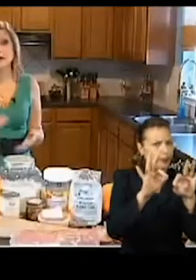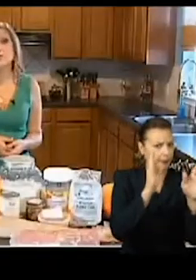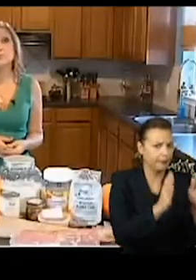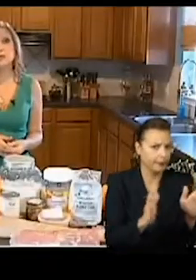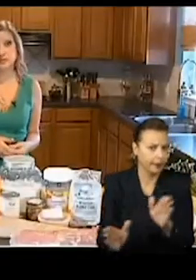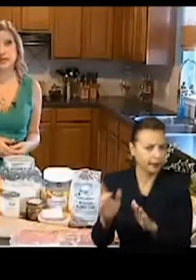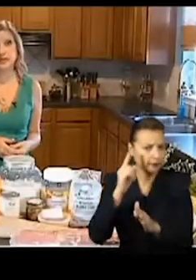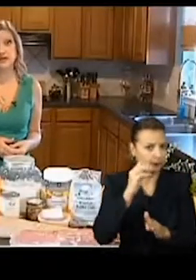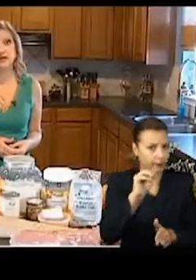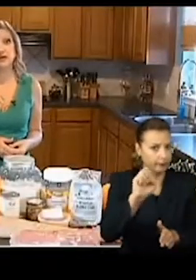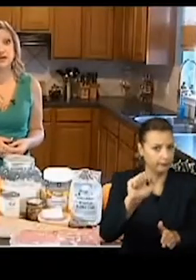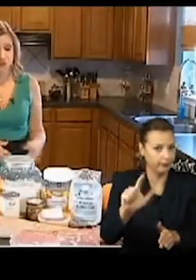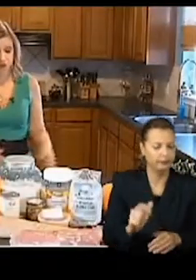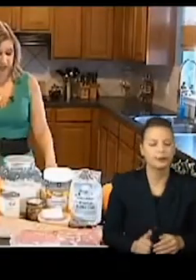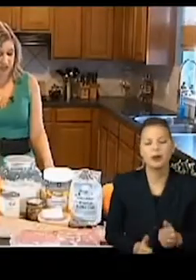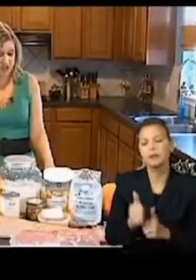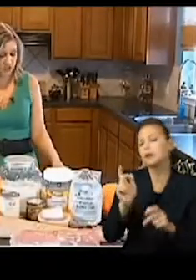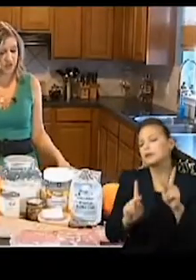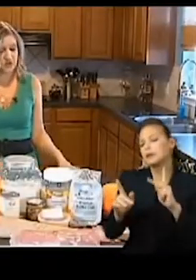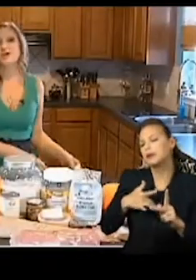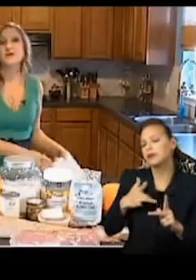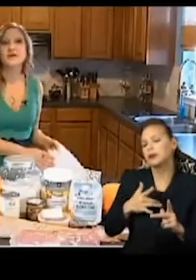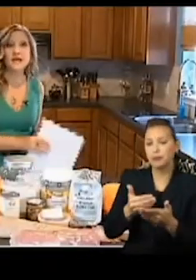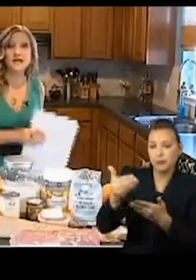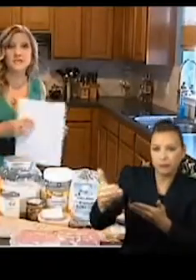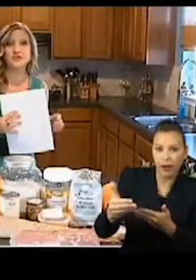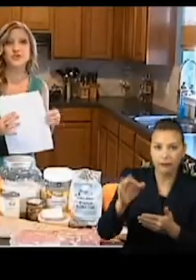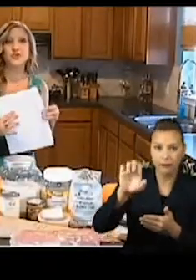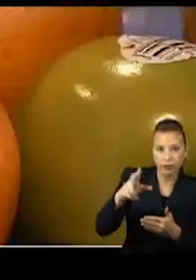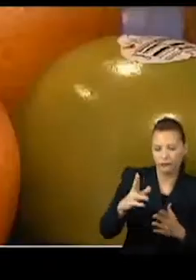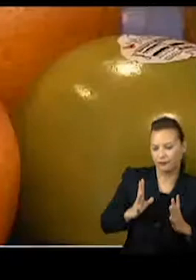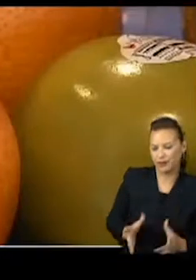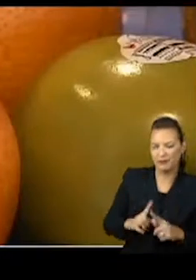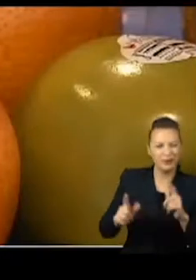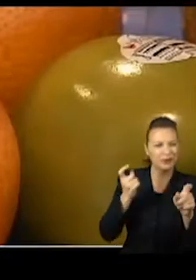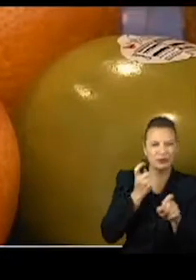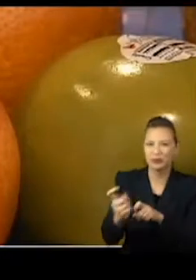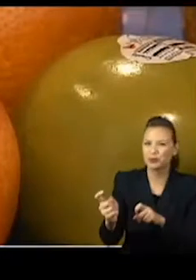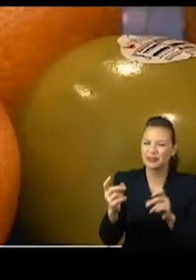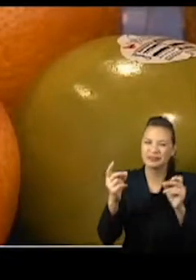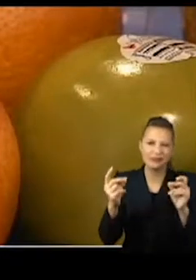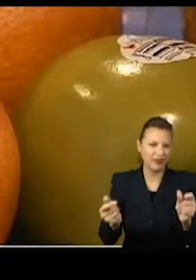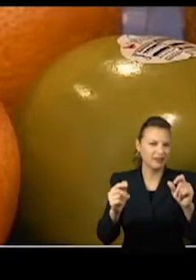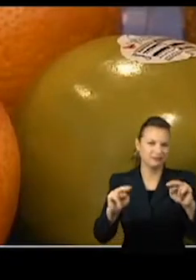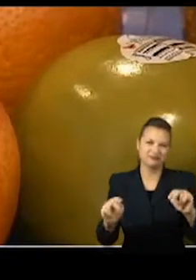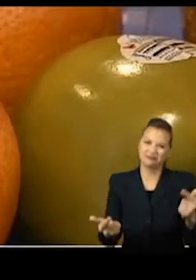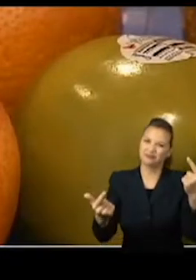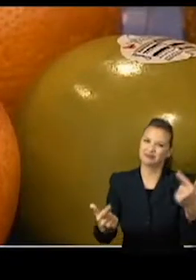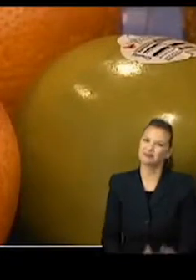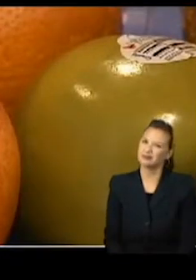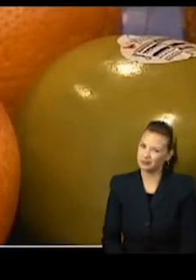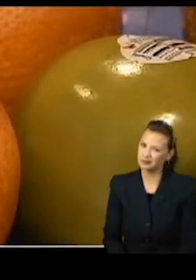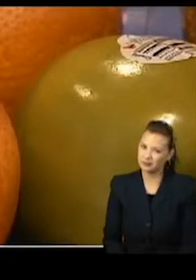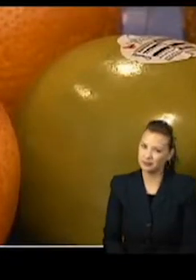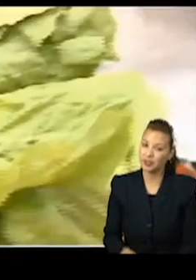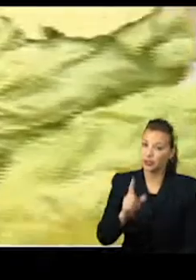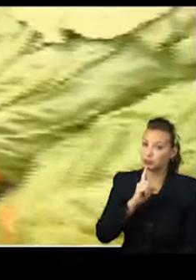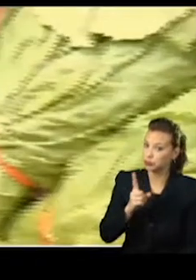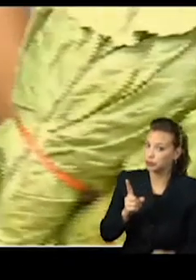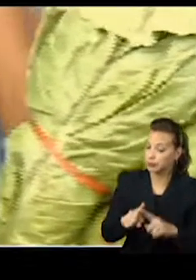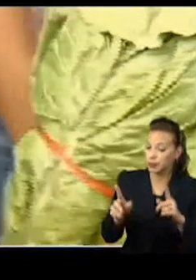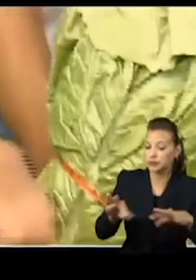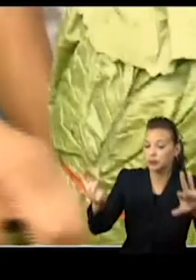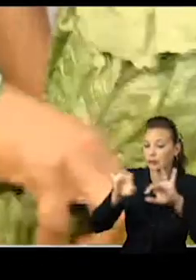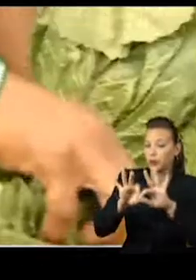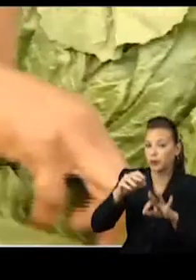write out a meal plan, get your calendar. A common complaint for eating more fresh foods and produce is that it